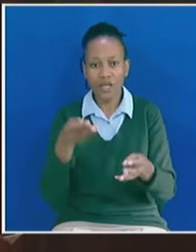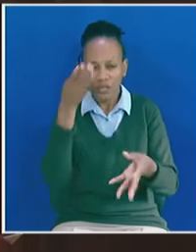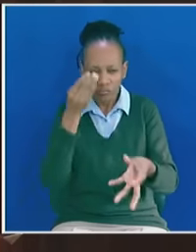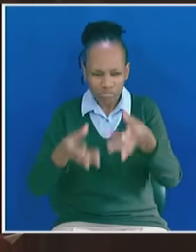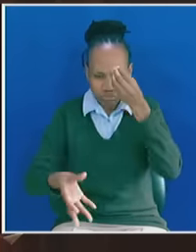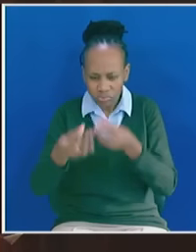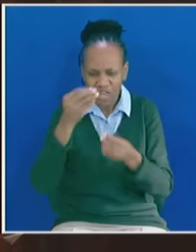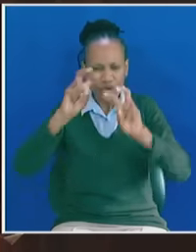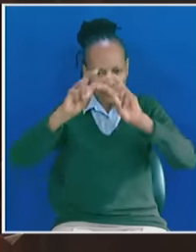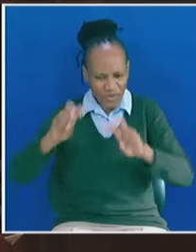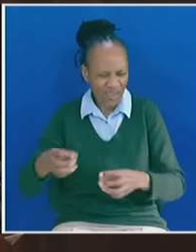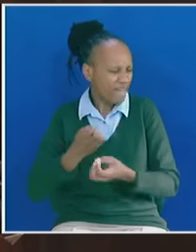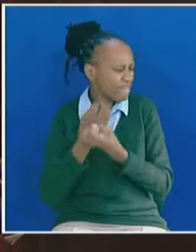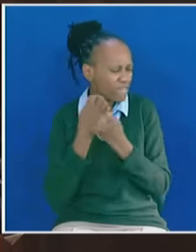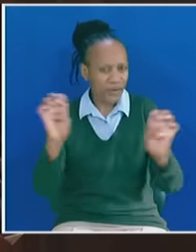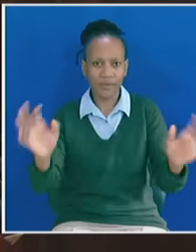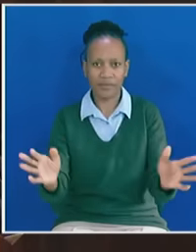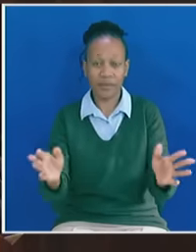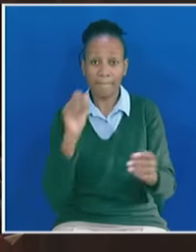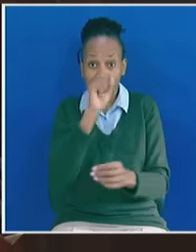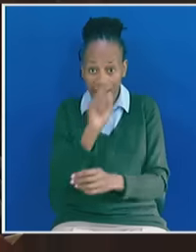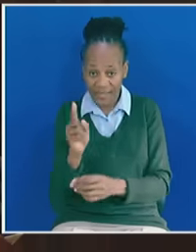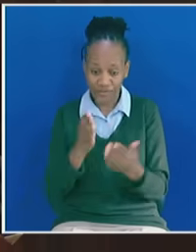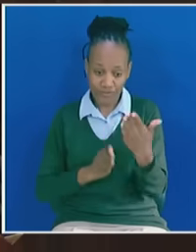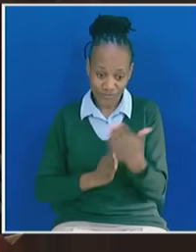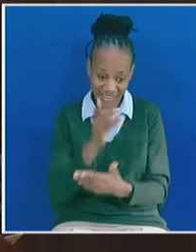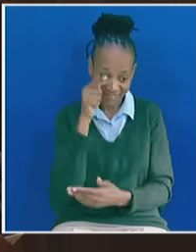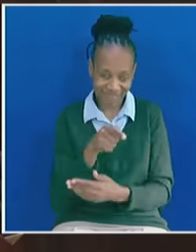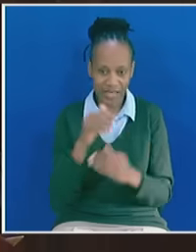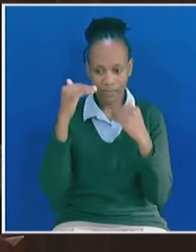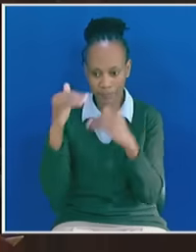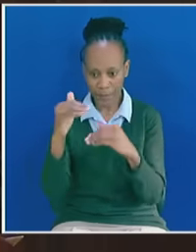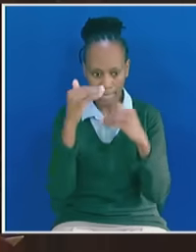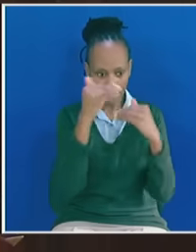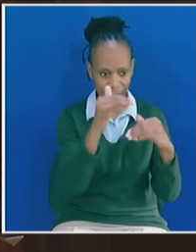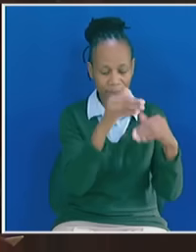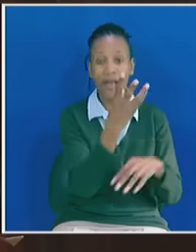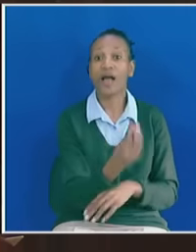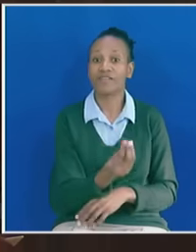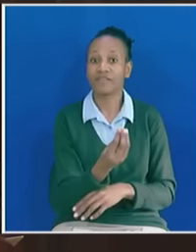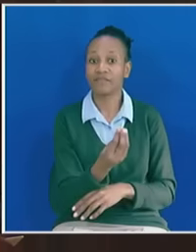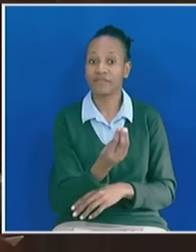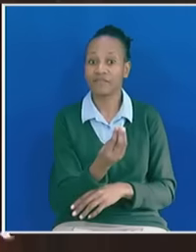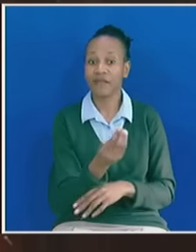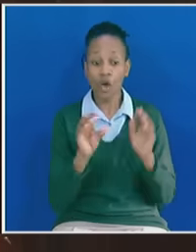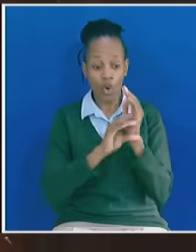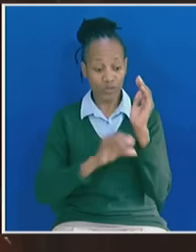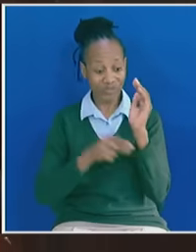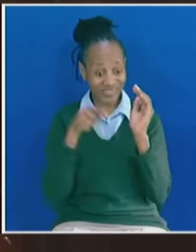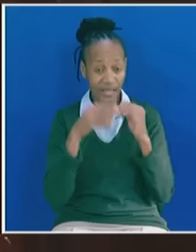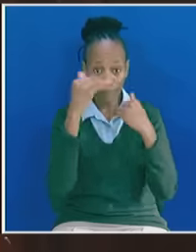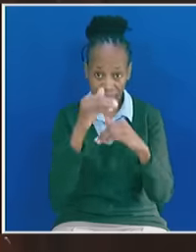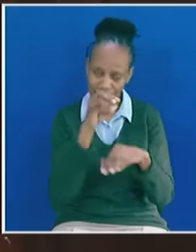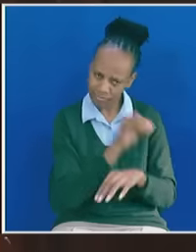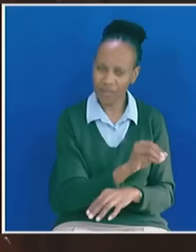of research. However, this right has limitation, and the limitation clause is there in the Constitution.